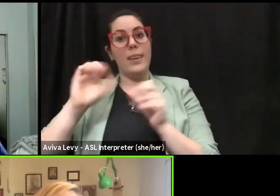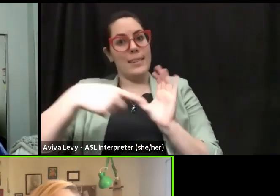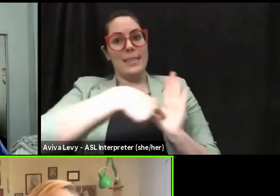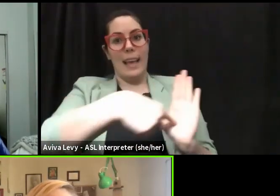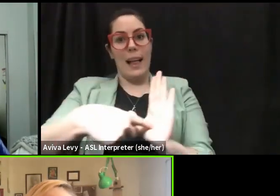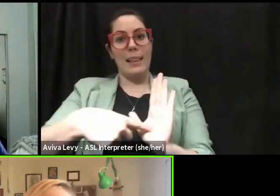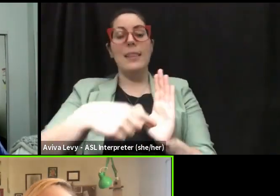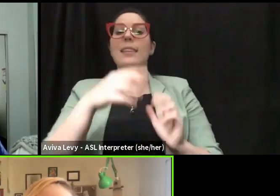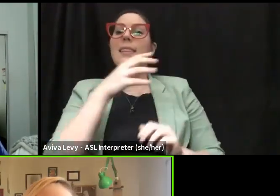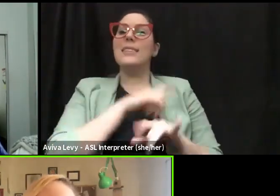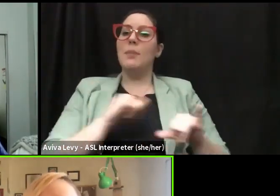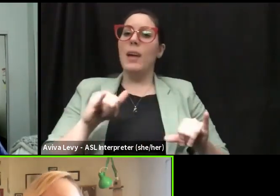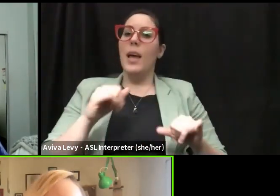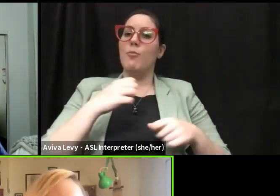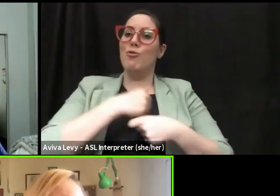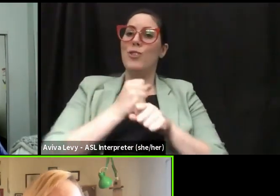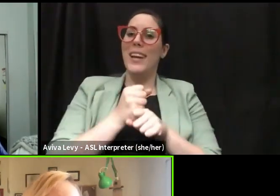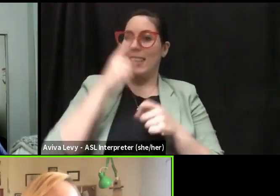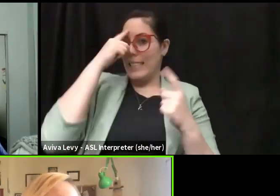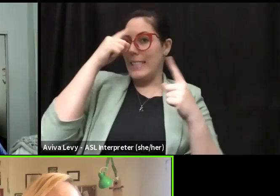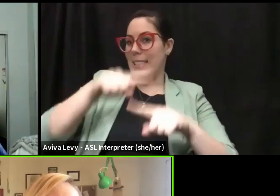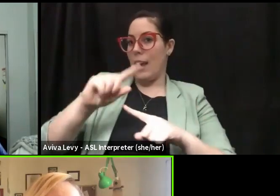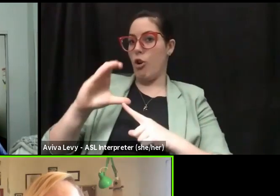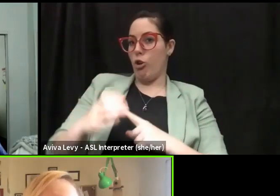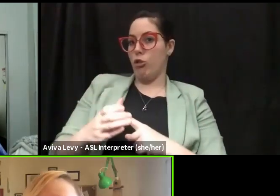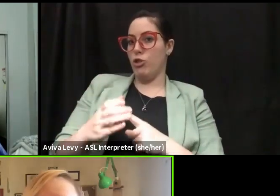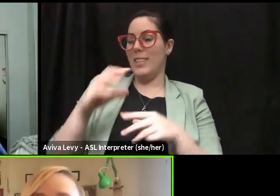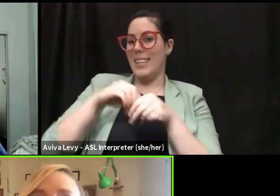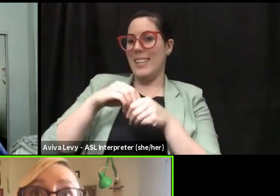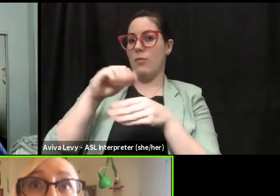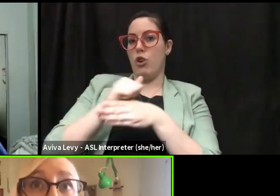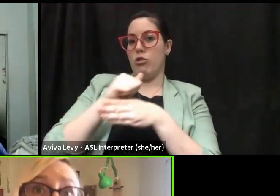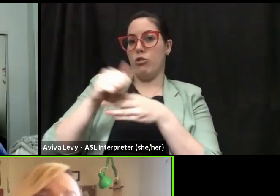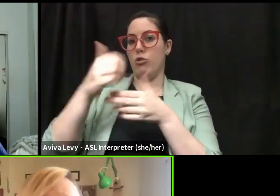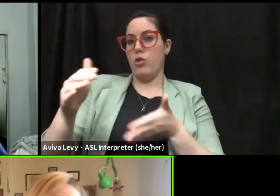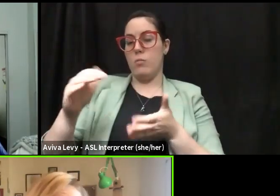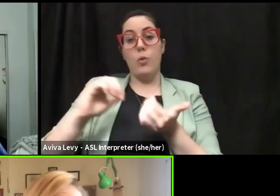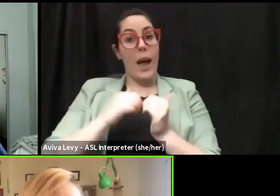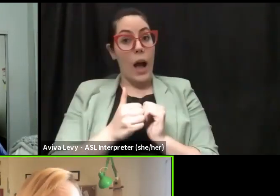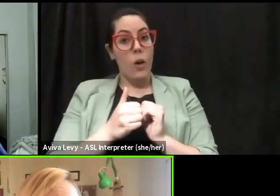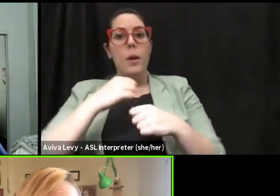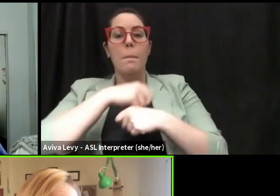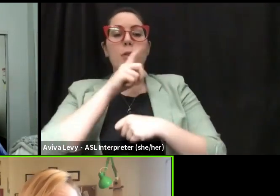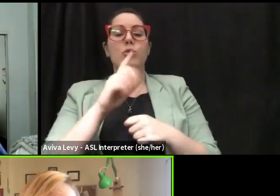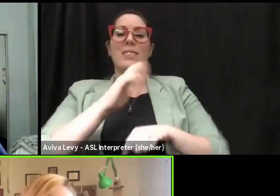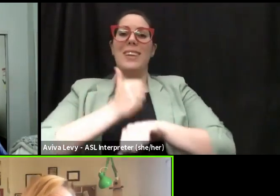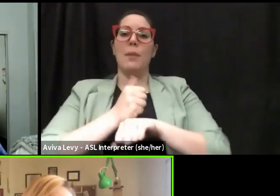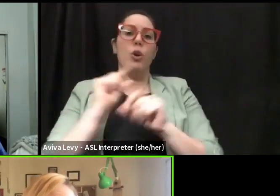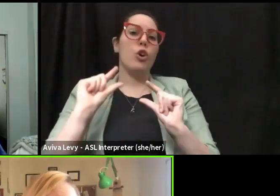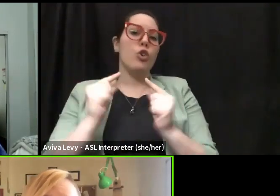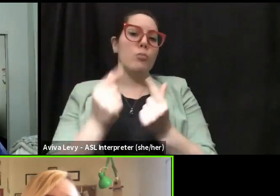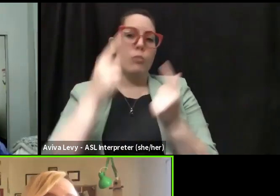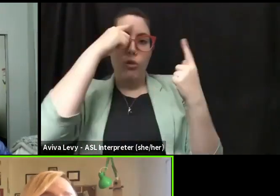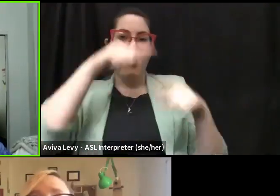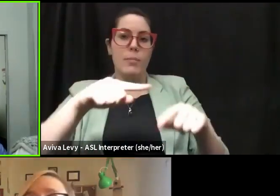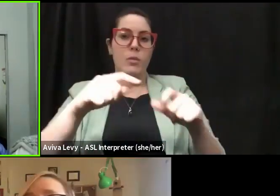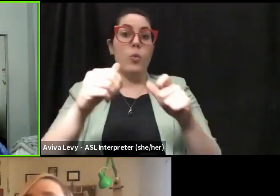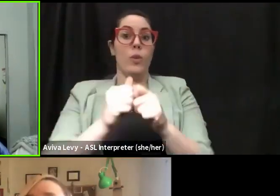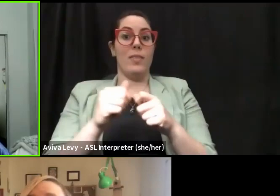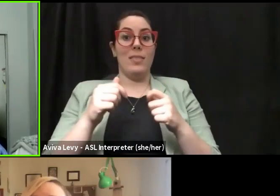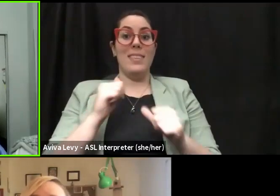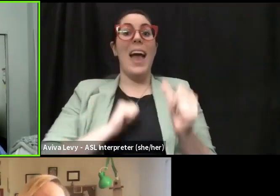their rehearsal room. And one of my favorite tools for that is just taking the time to make group agreements, like with your actors at the top. And